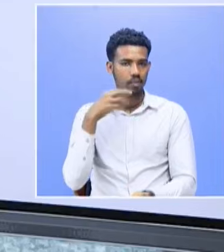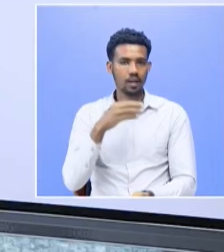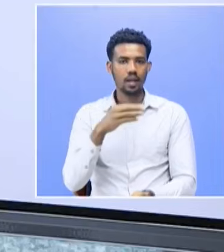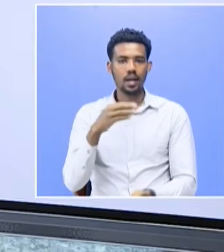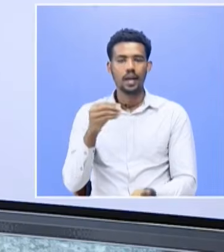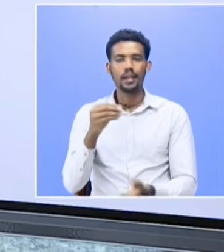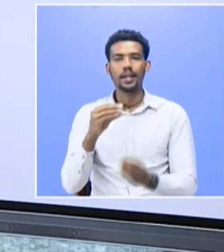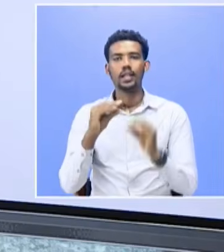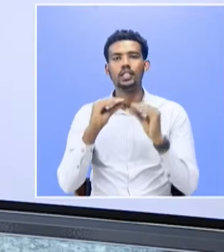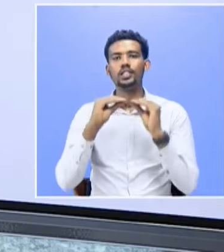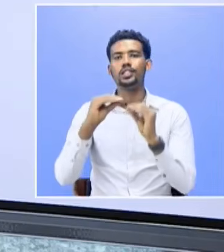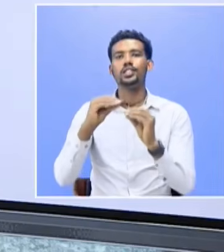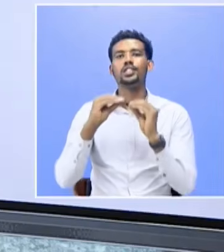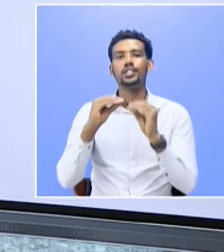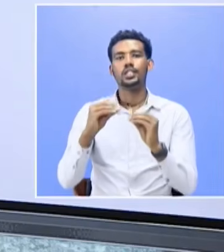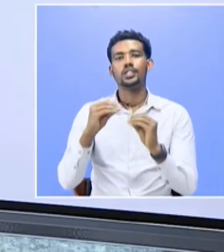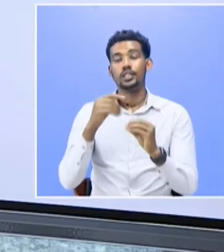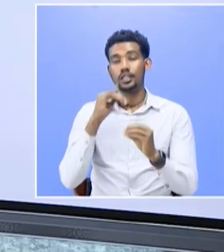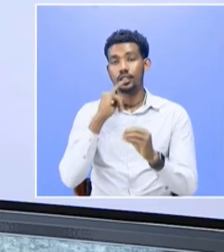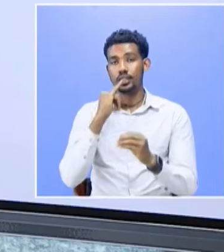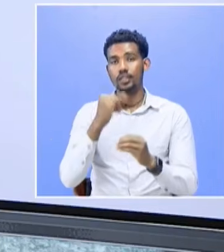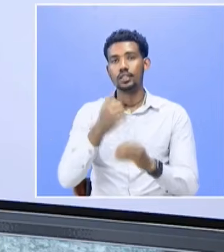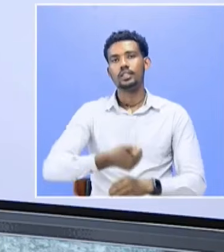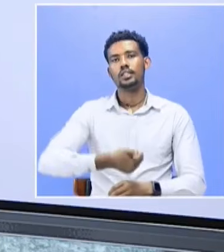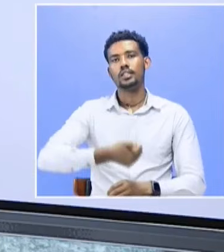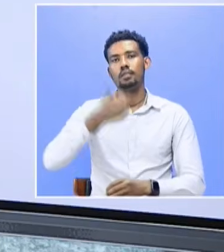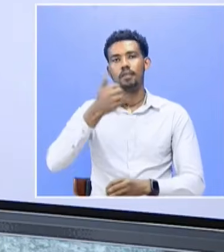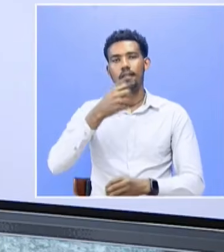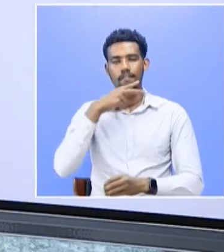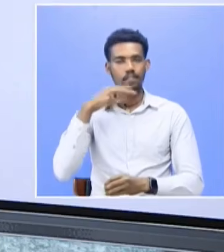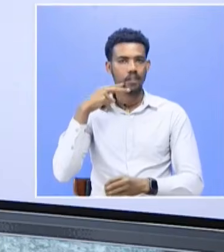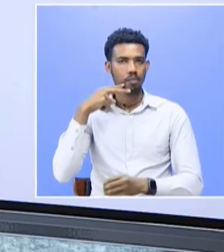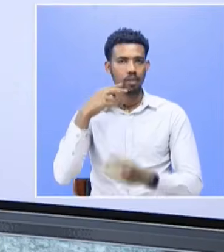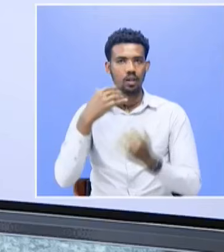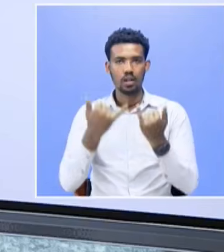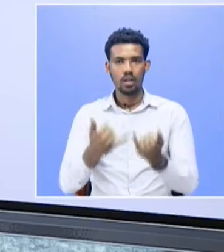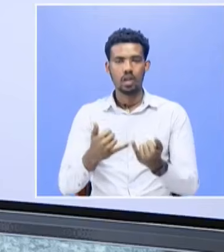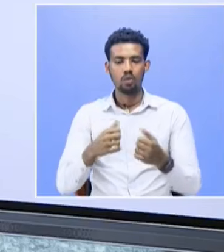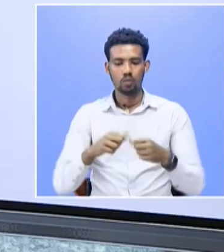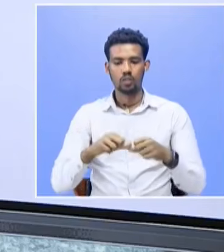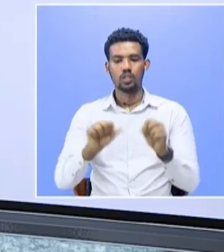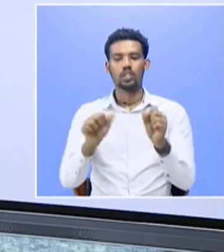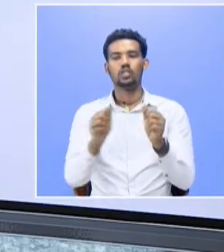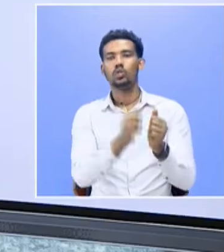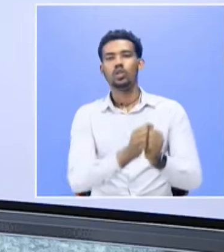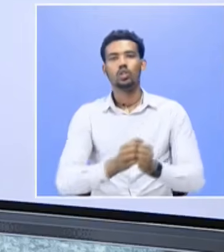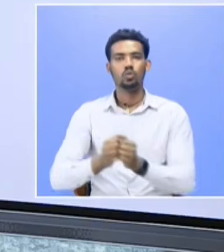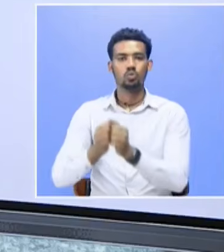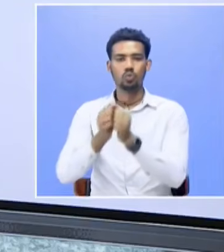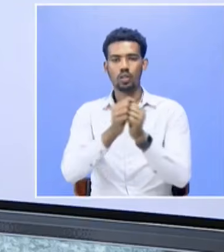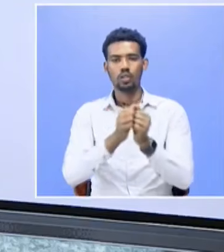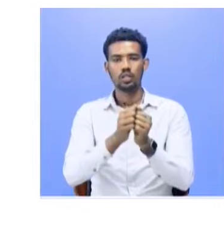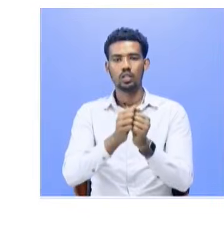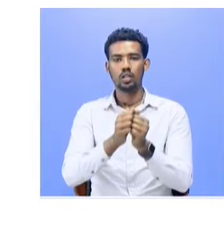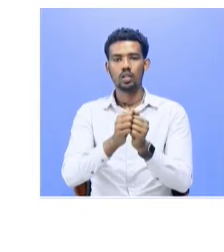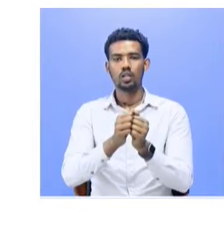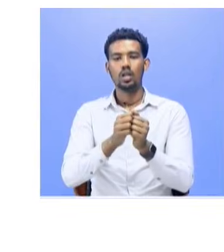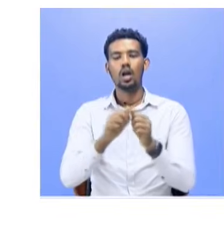Teaching. It's like teaching English. Let us continue together. Oh, here it is. Was and were